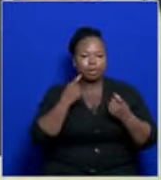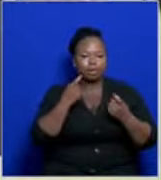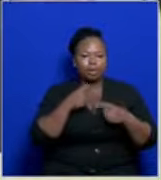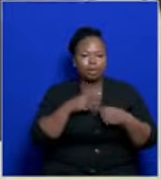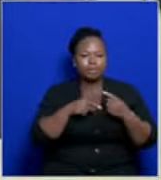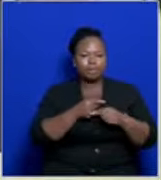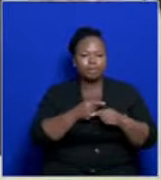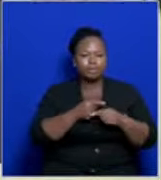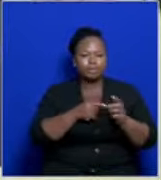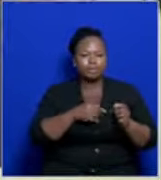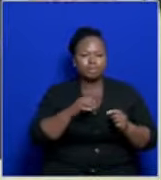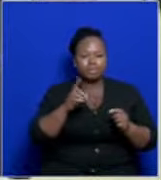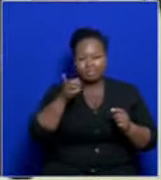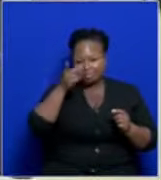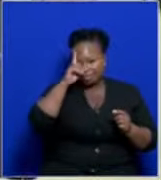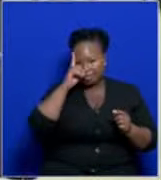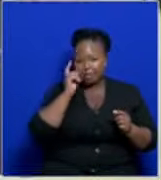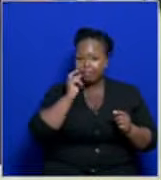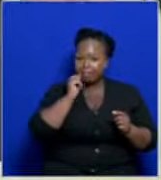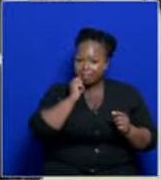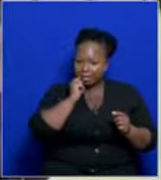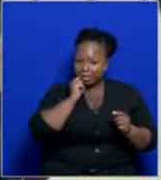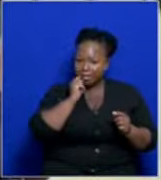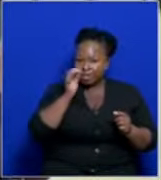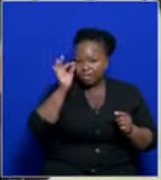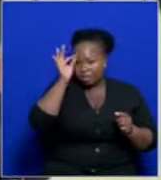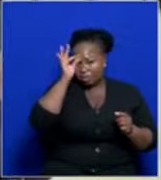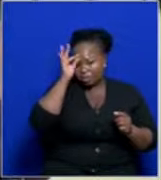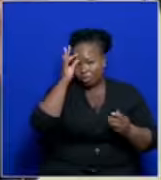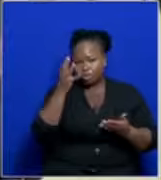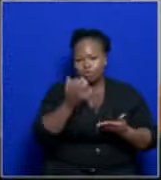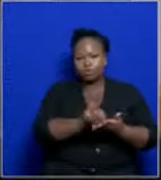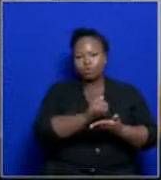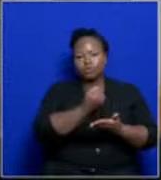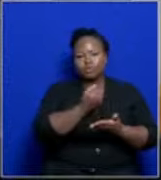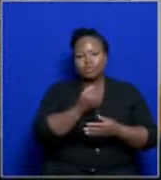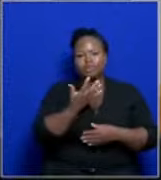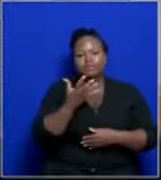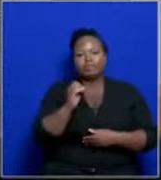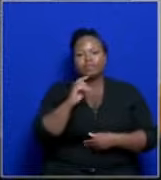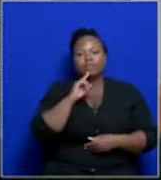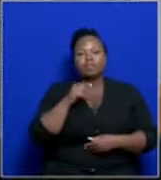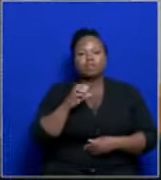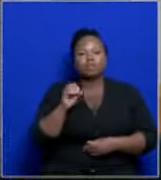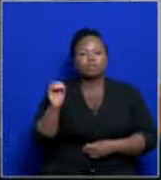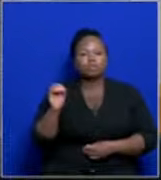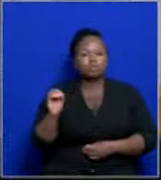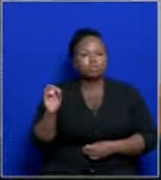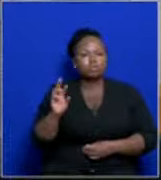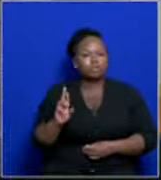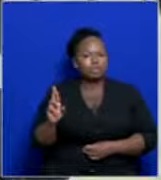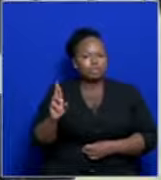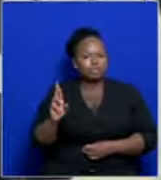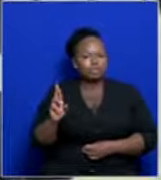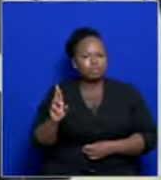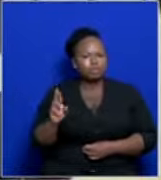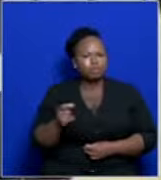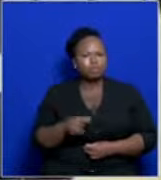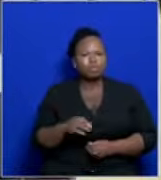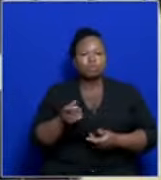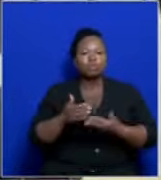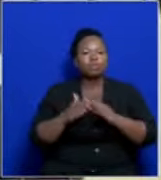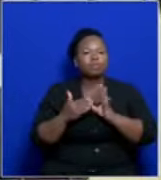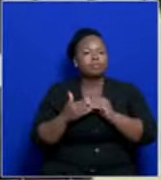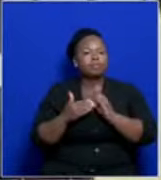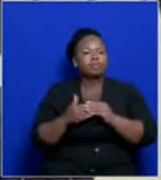male whom police took 50,000. So it's a civilian. When he sent me that